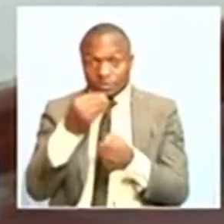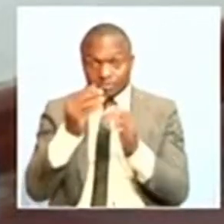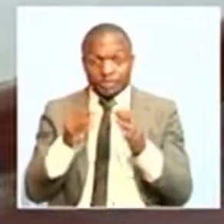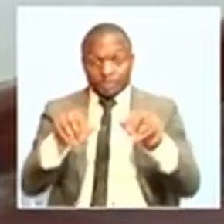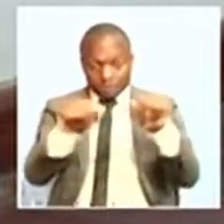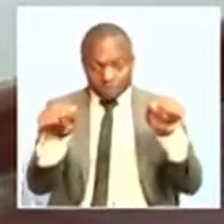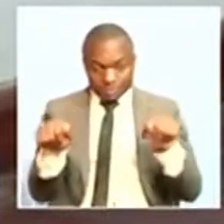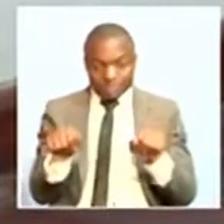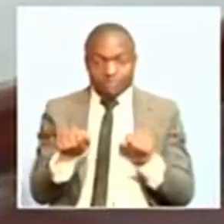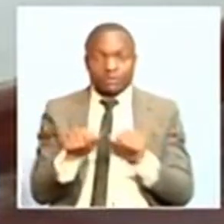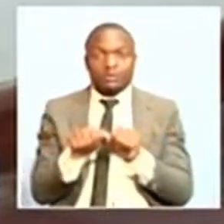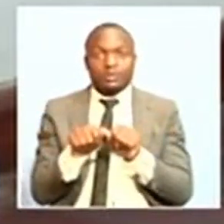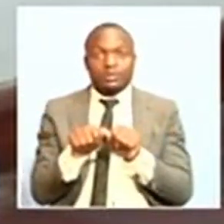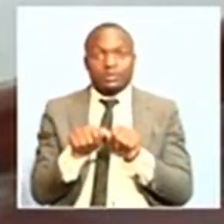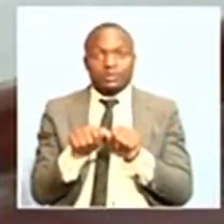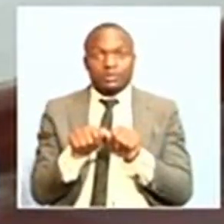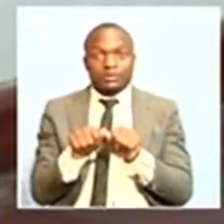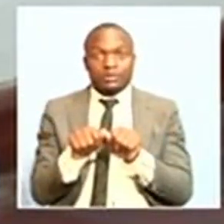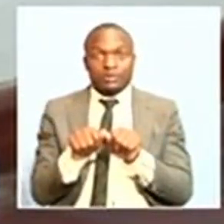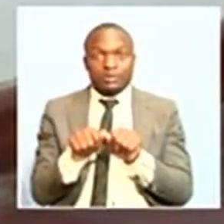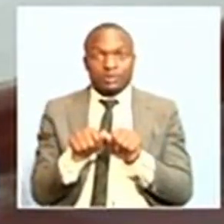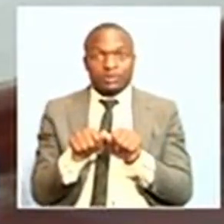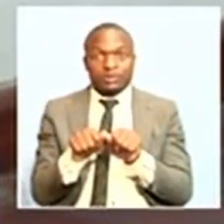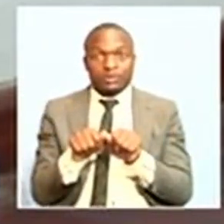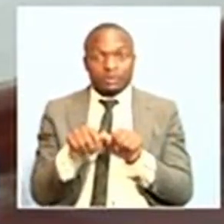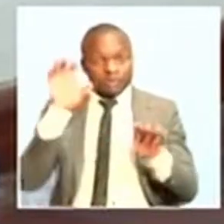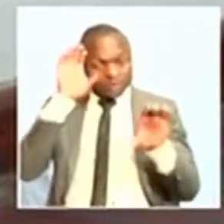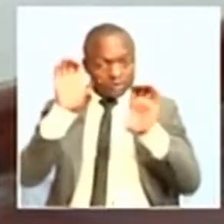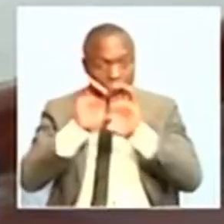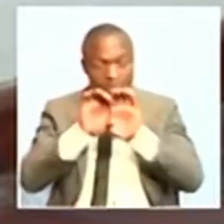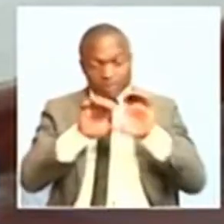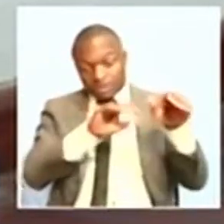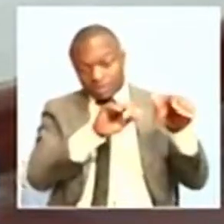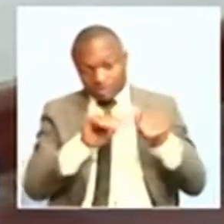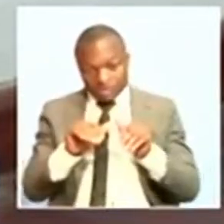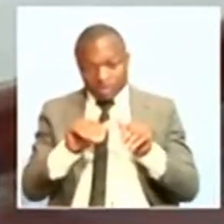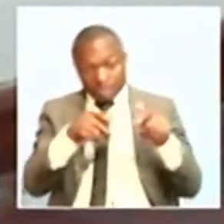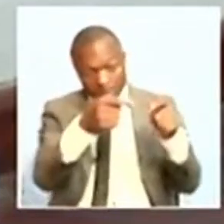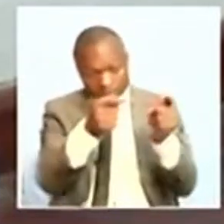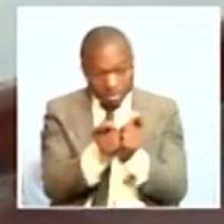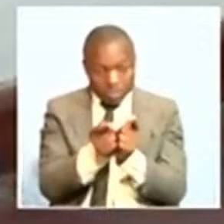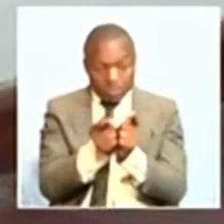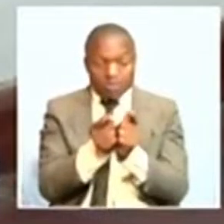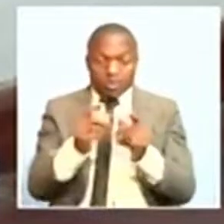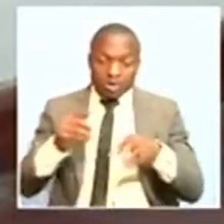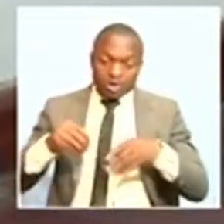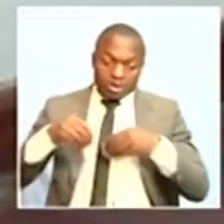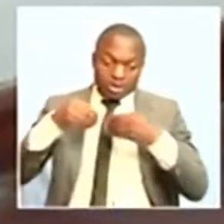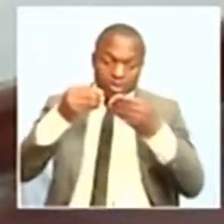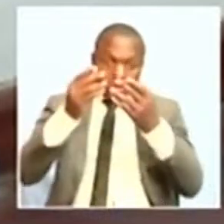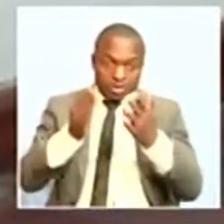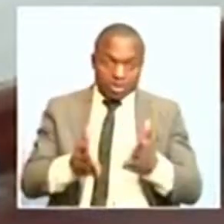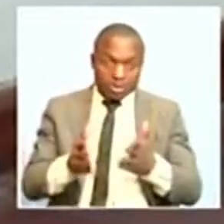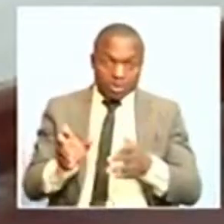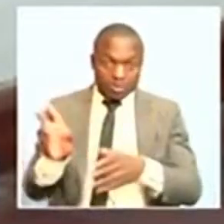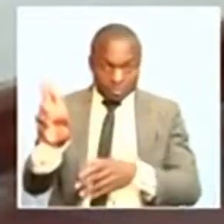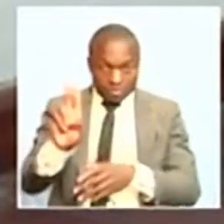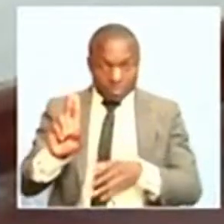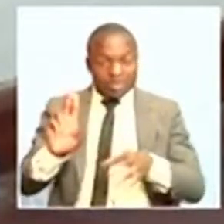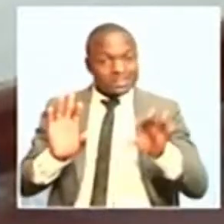prescribed conditions to exempt a supplier or group of suppliers from using the smart invoicing